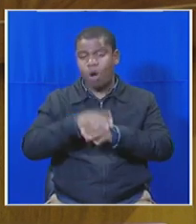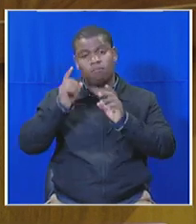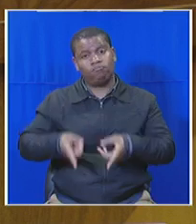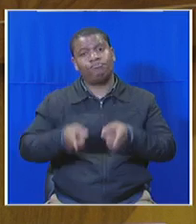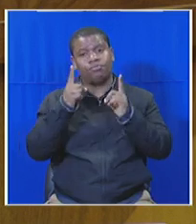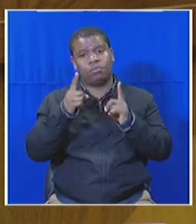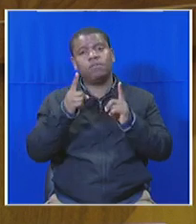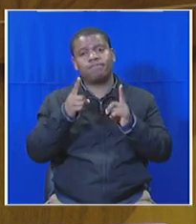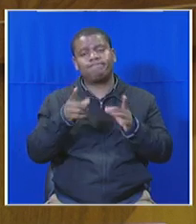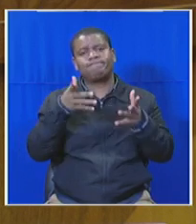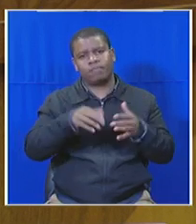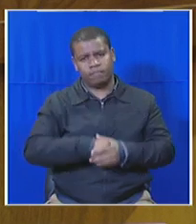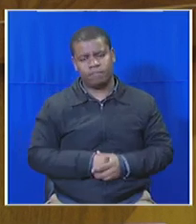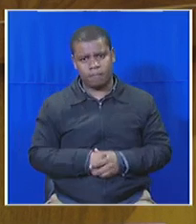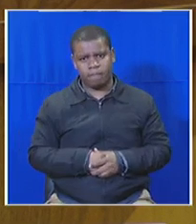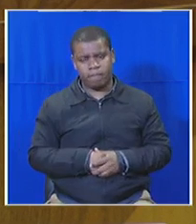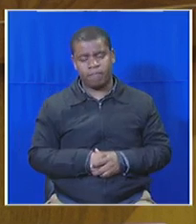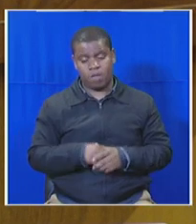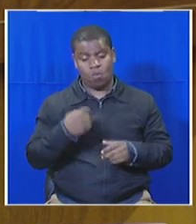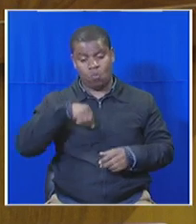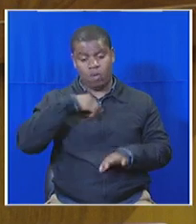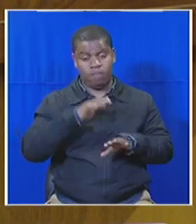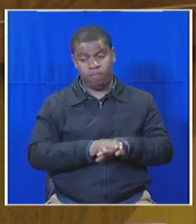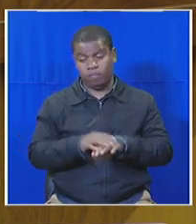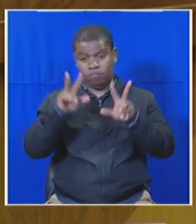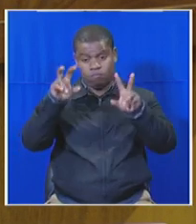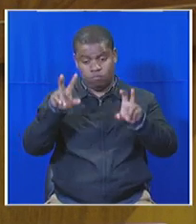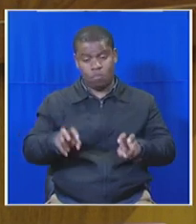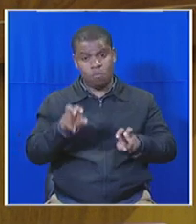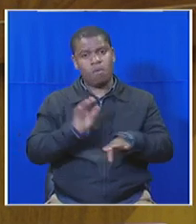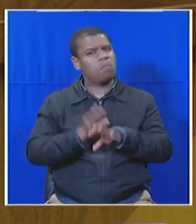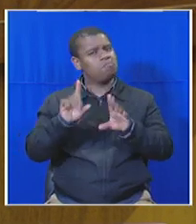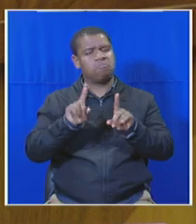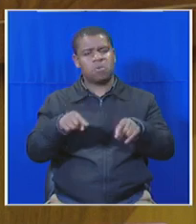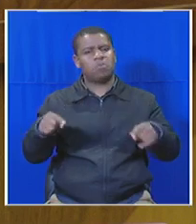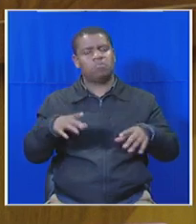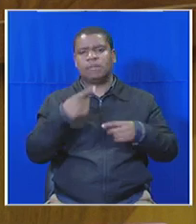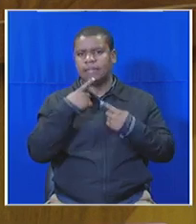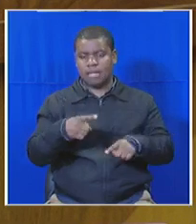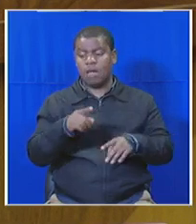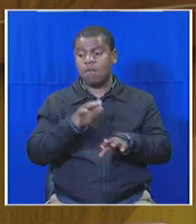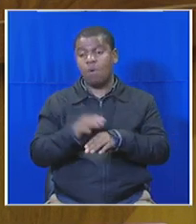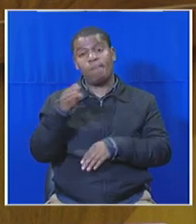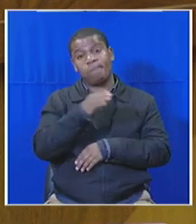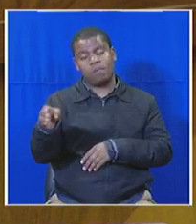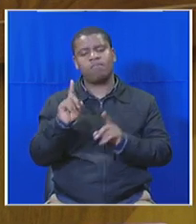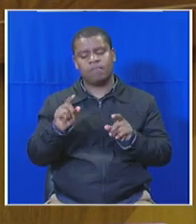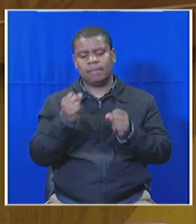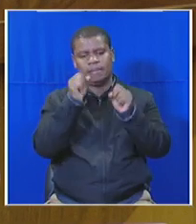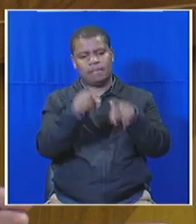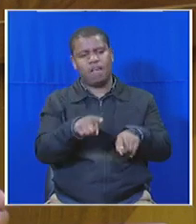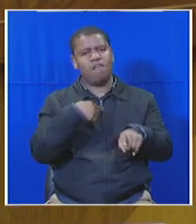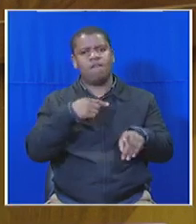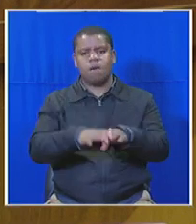brazen in these attacks, and we cannot have a situation where our protection officers are unable to protect themselves,